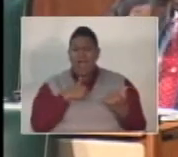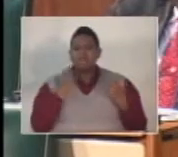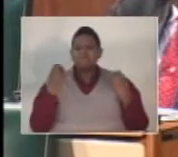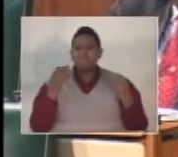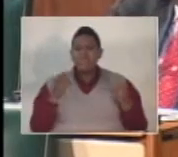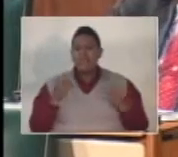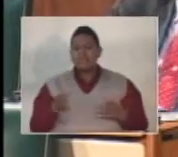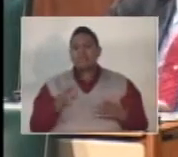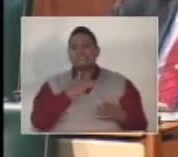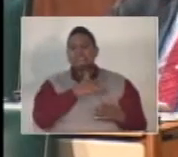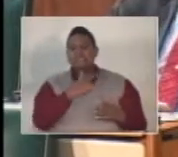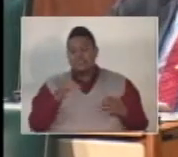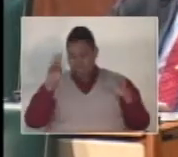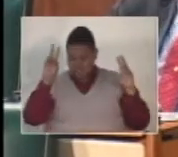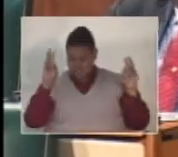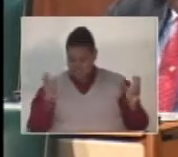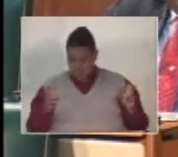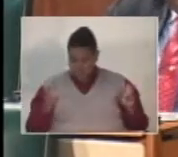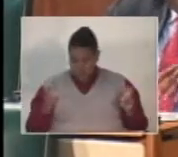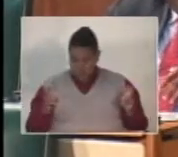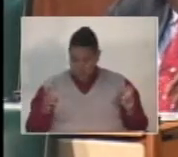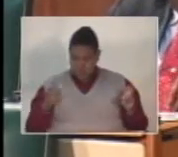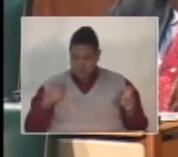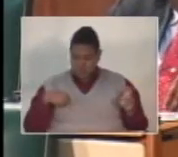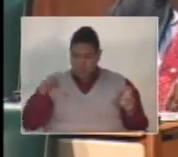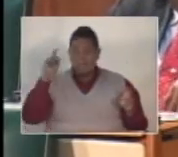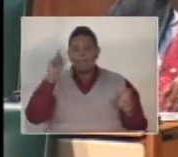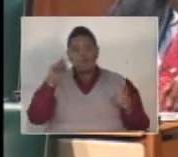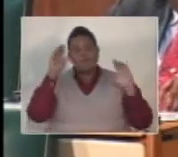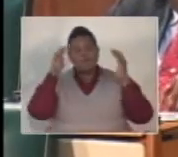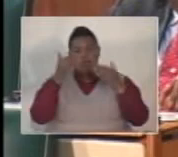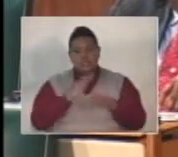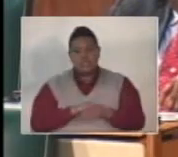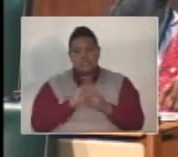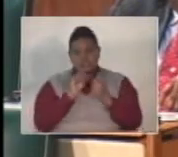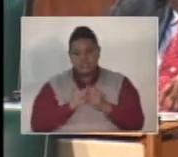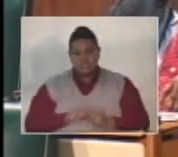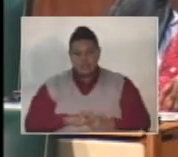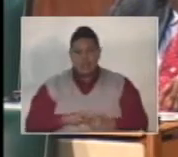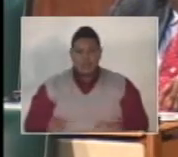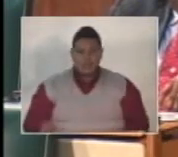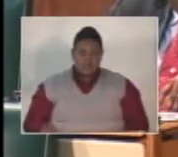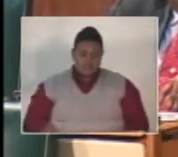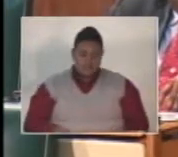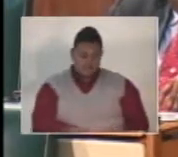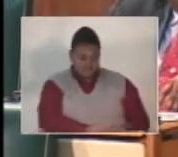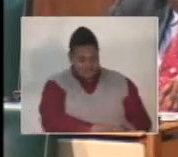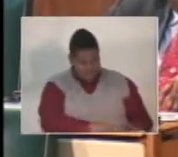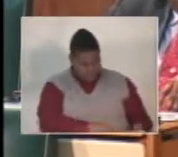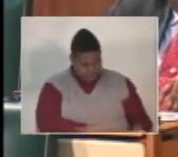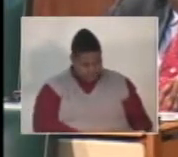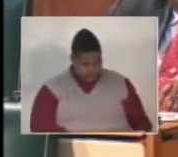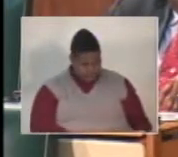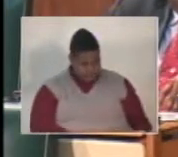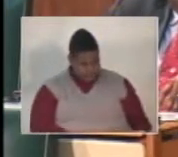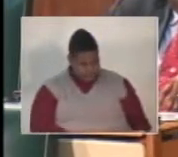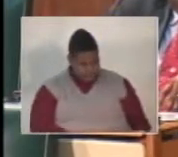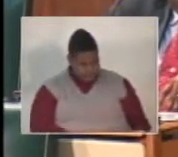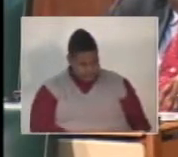debate, Portfolio Minister Horace Daly said a number of sensitive issues would be addressed. These include the question of